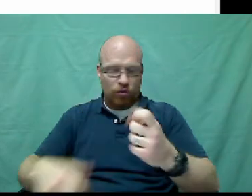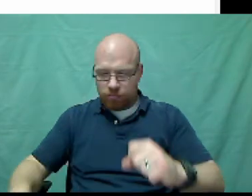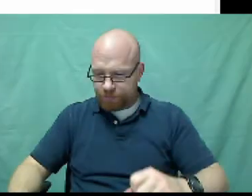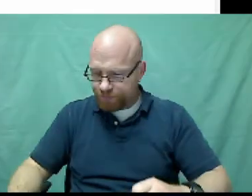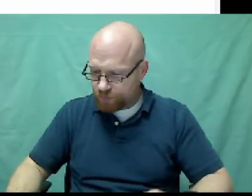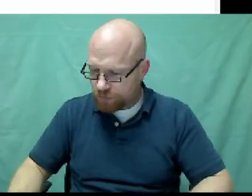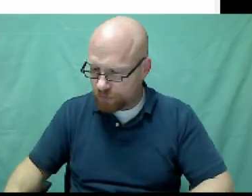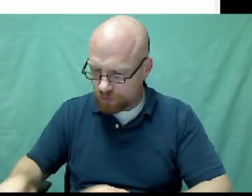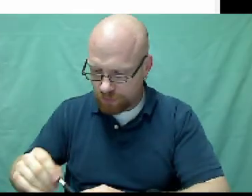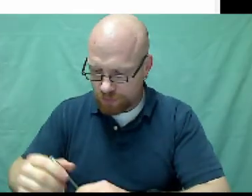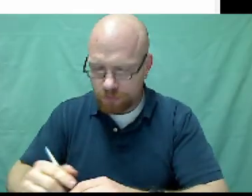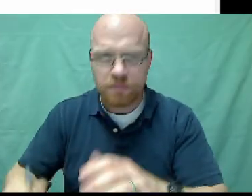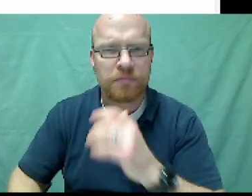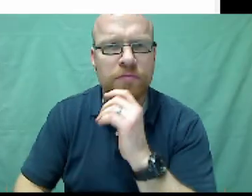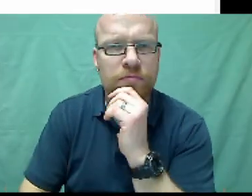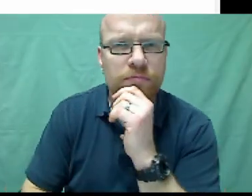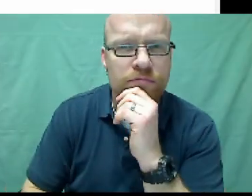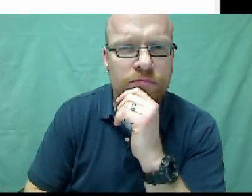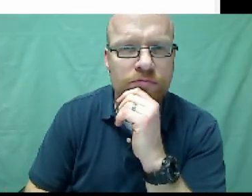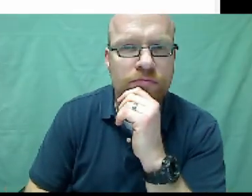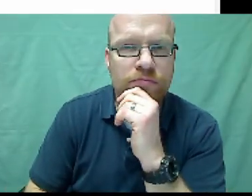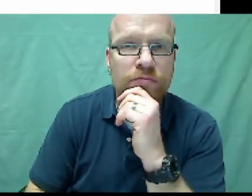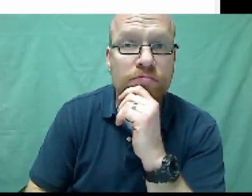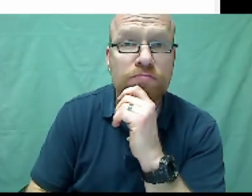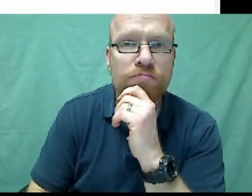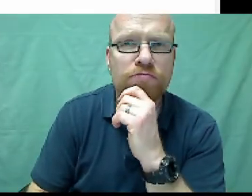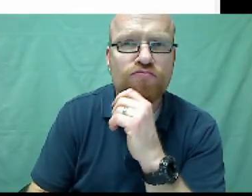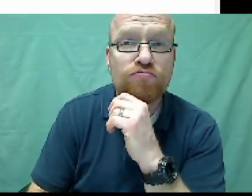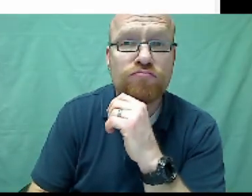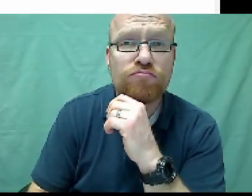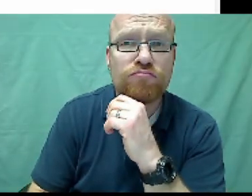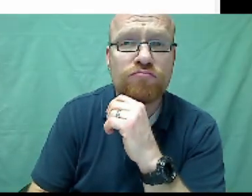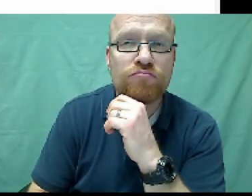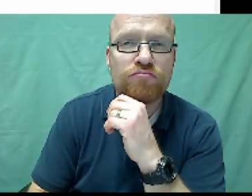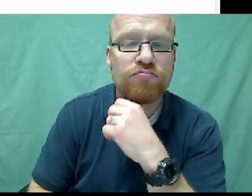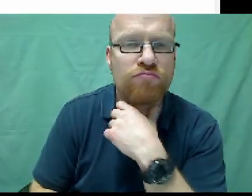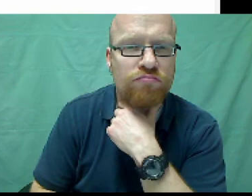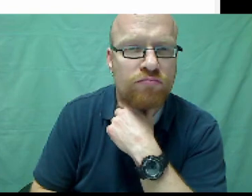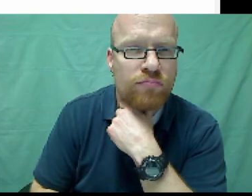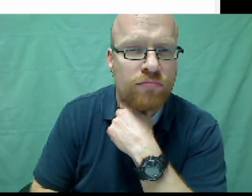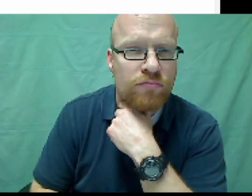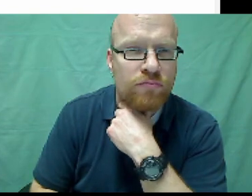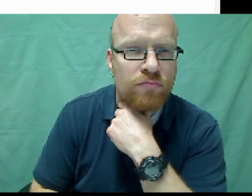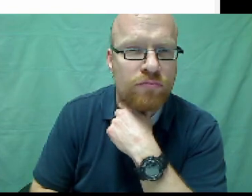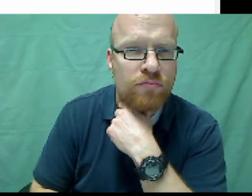that 1x, it doesn't work. And you'll see as we go through examples here.